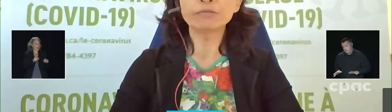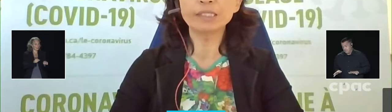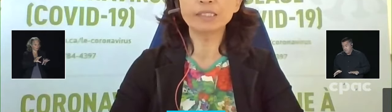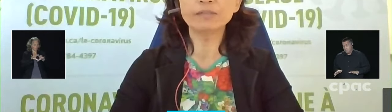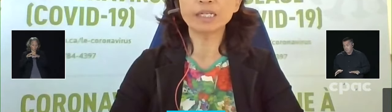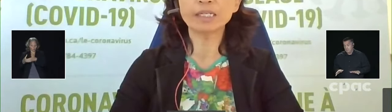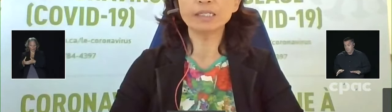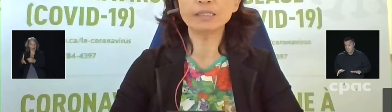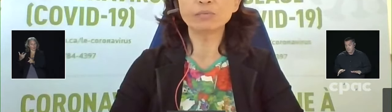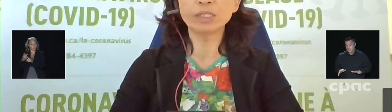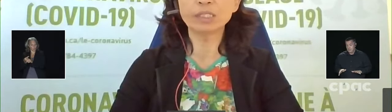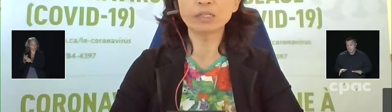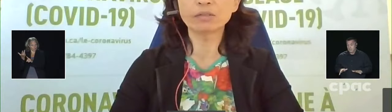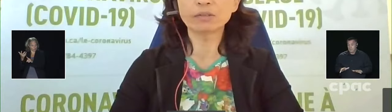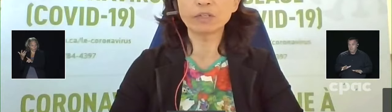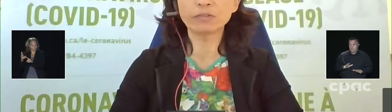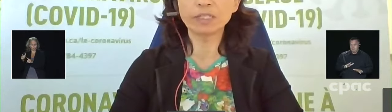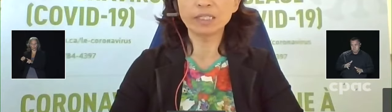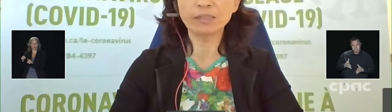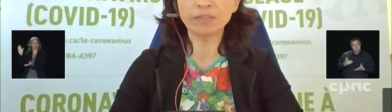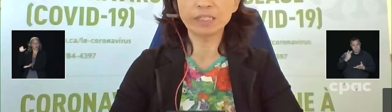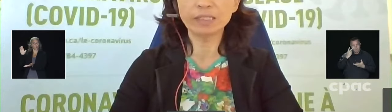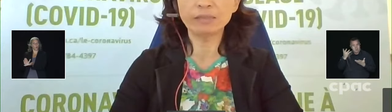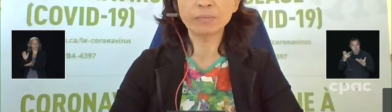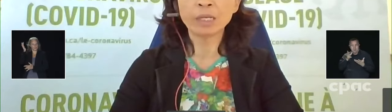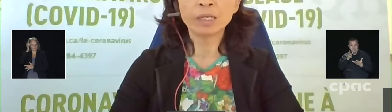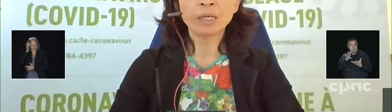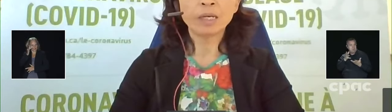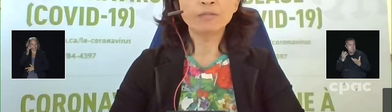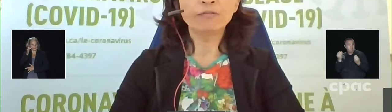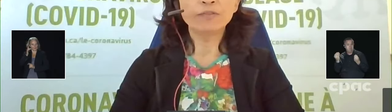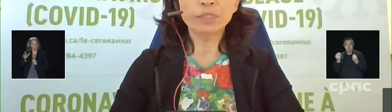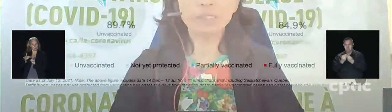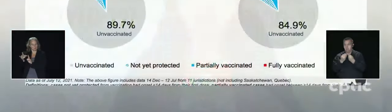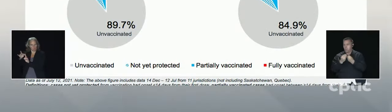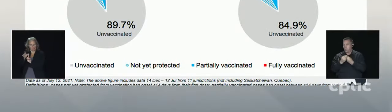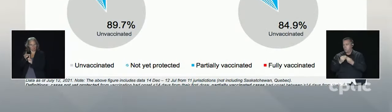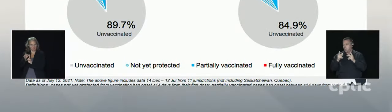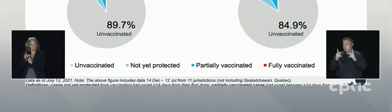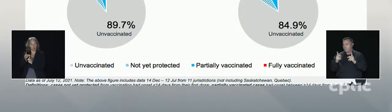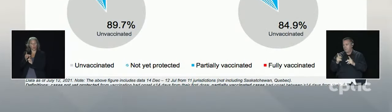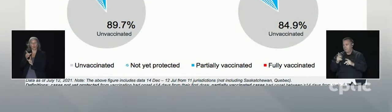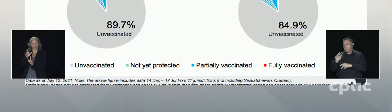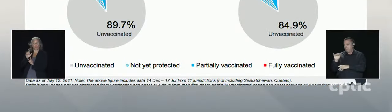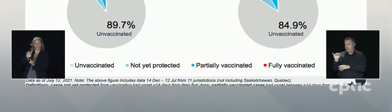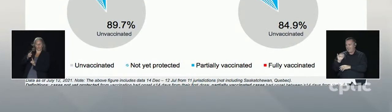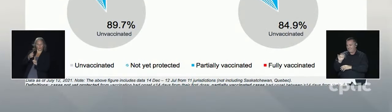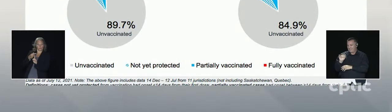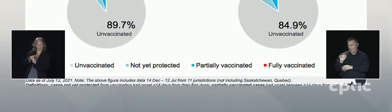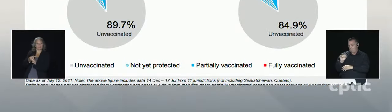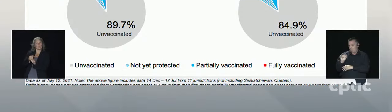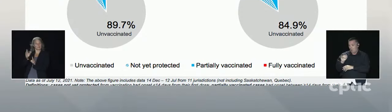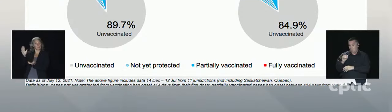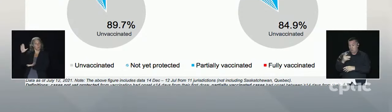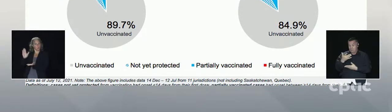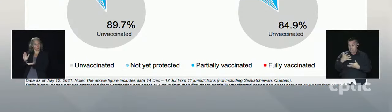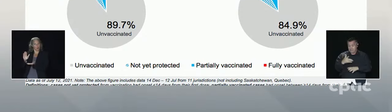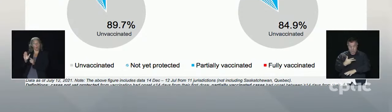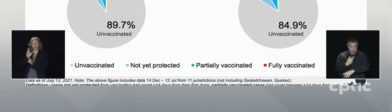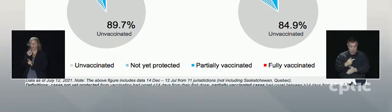have received at least one dose of COVID-19 vaccine, and fewer still among those who are fully